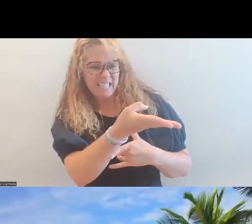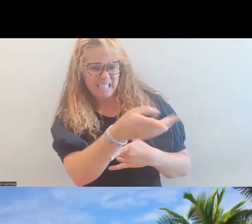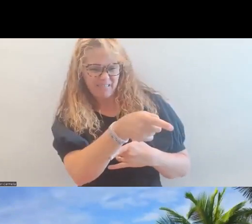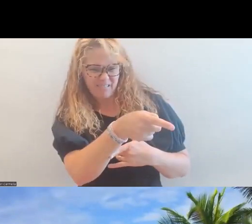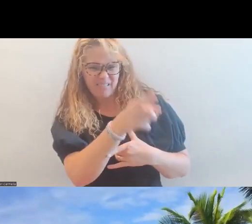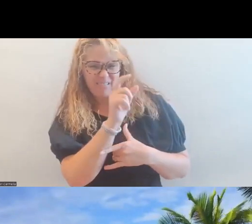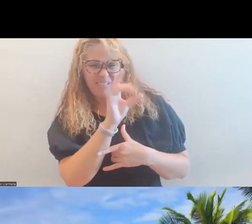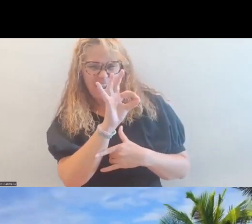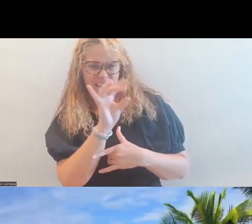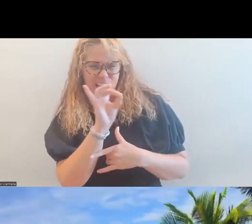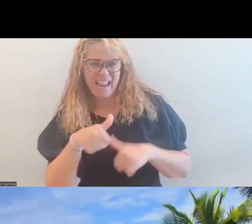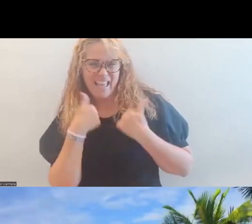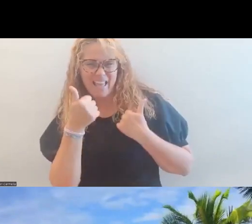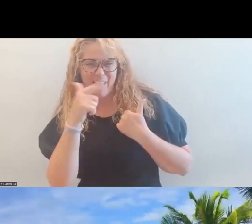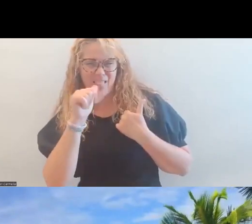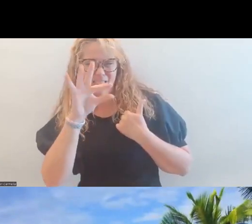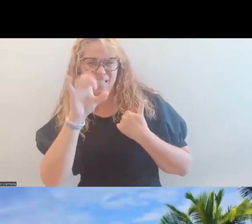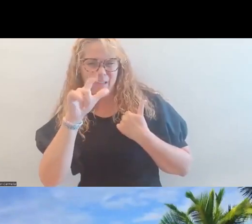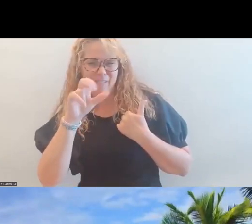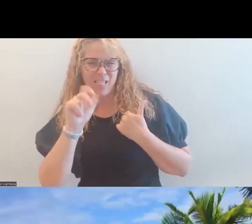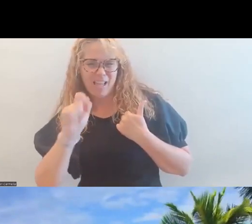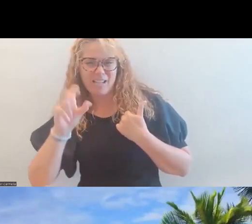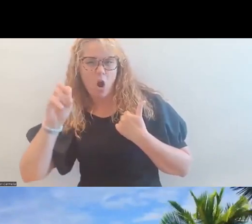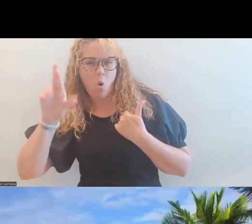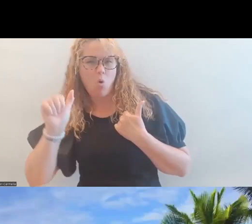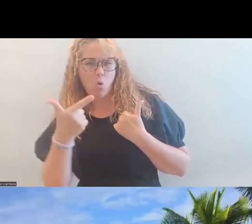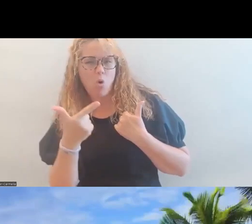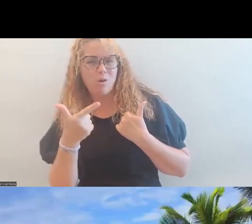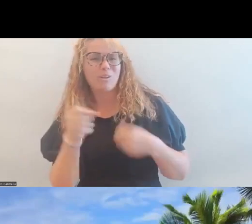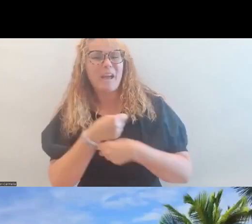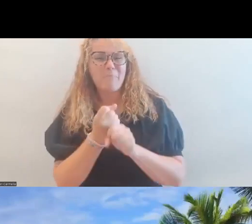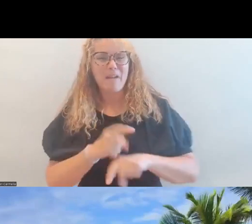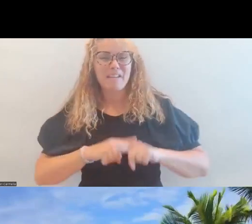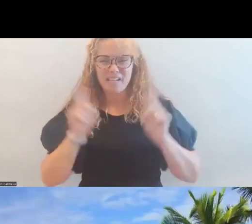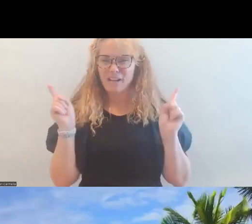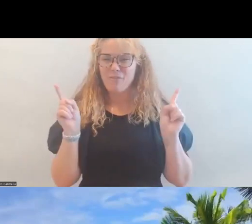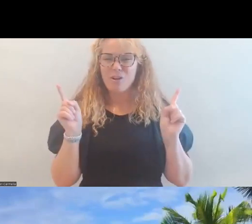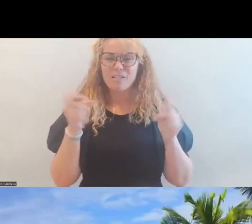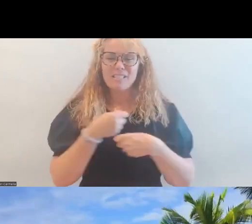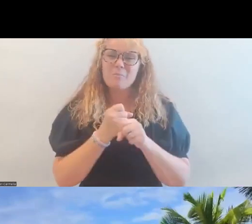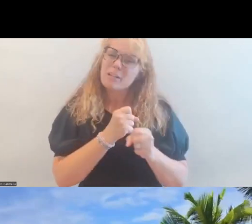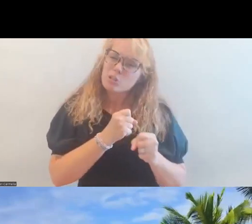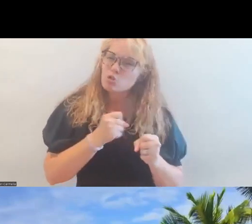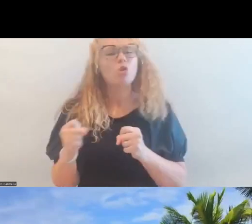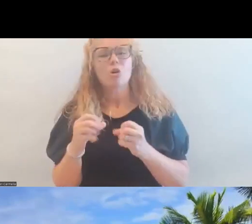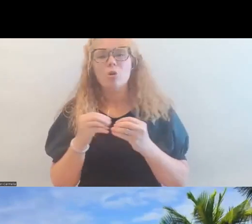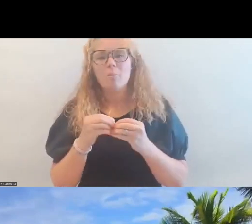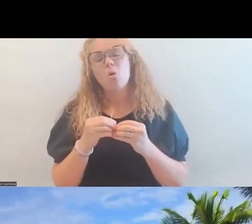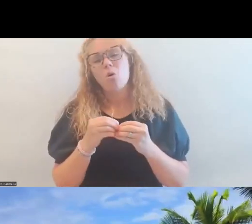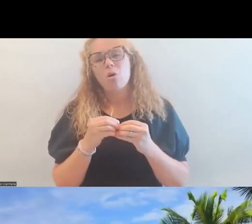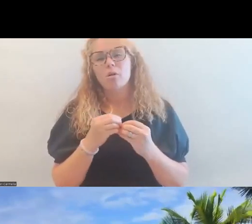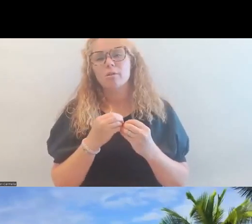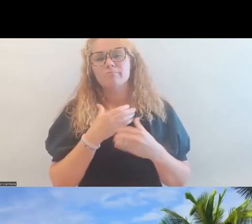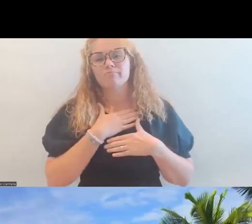988lifeline.org. Together, we can make a difference, save lives, and build a stronger, more compassionate Mississippi.